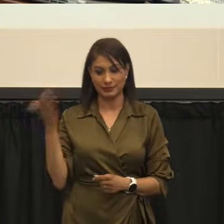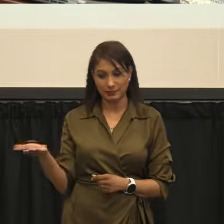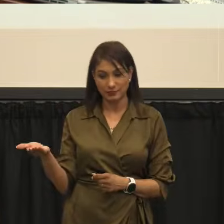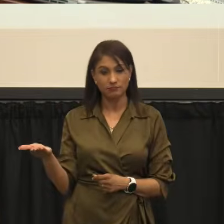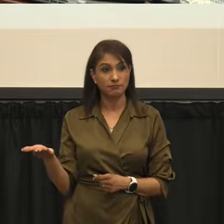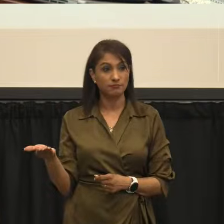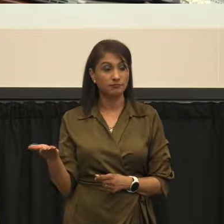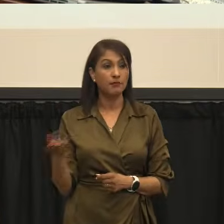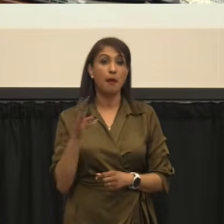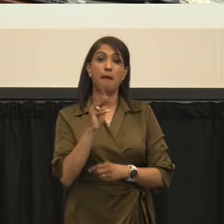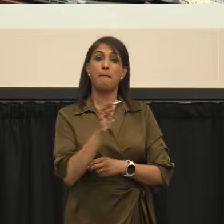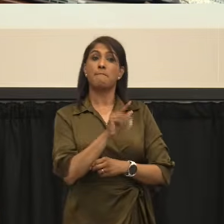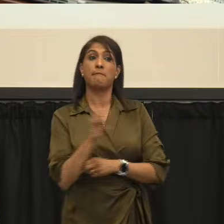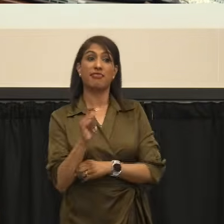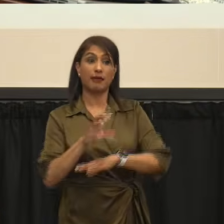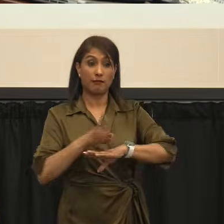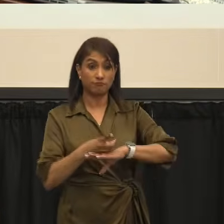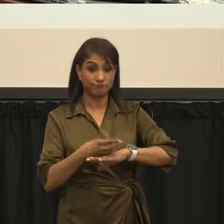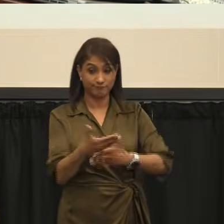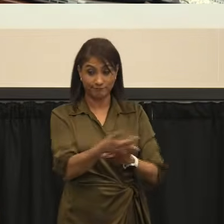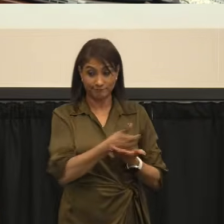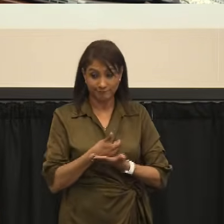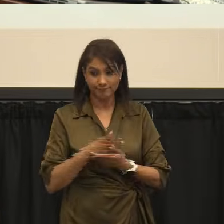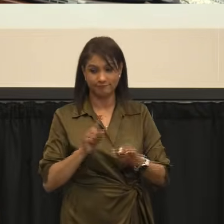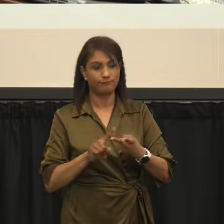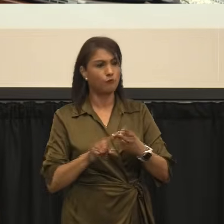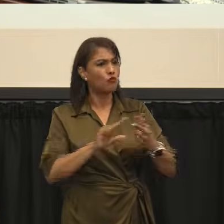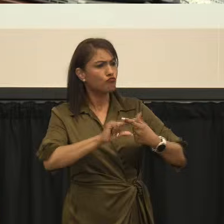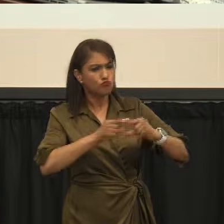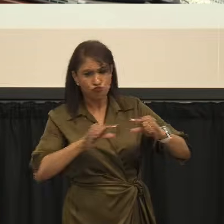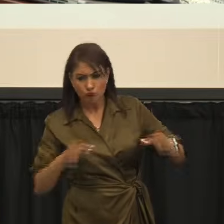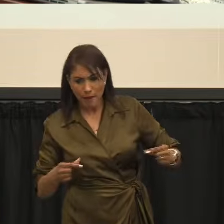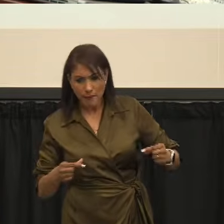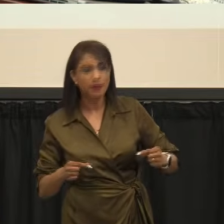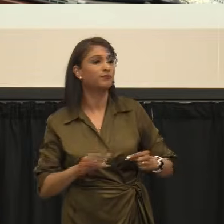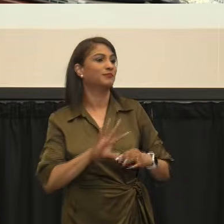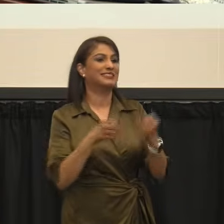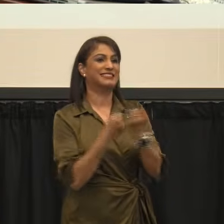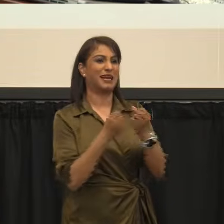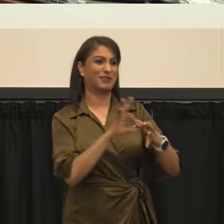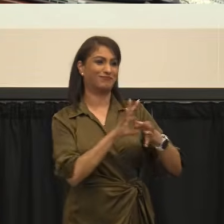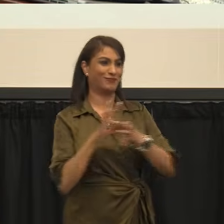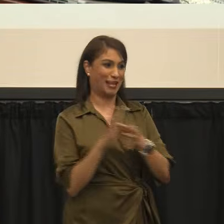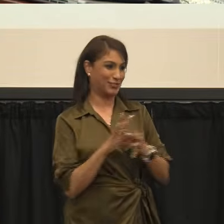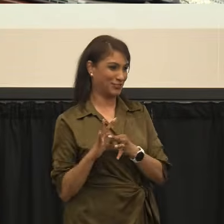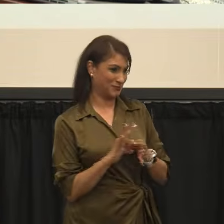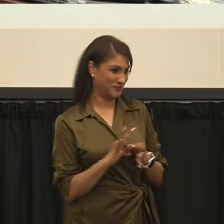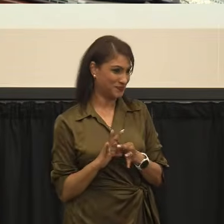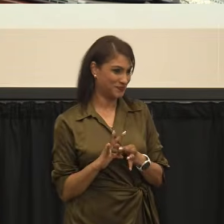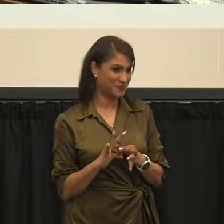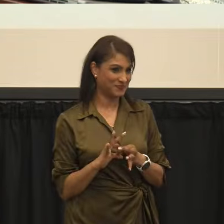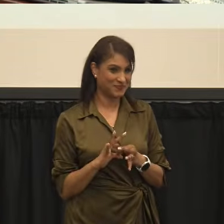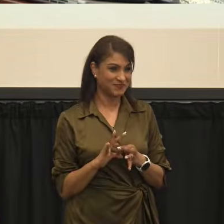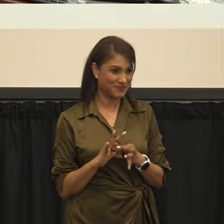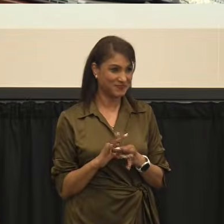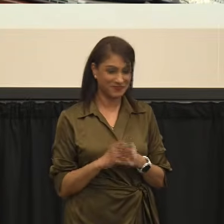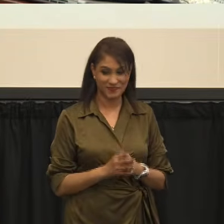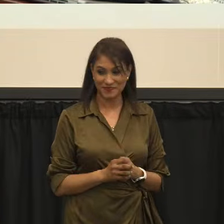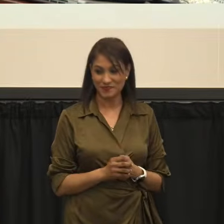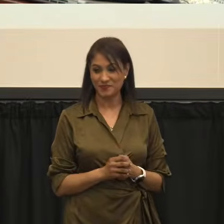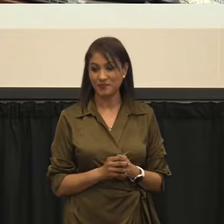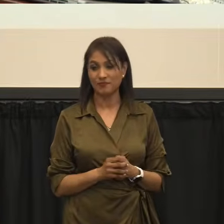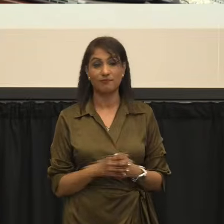Then we go to research and linguistics, metadata, grammar, and semantic